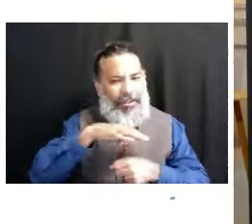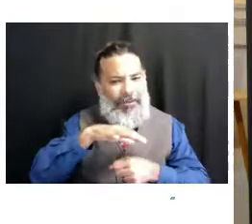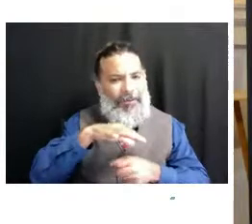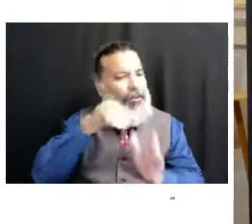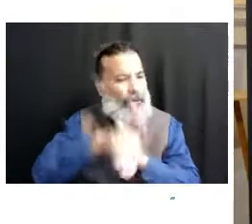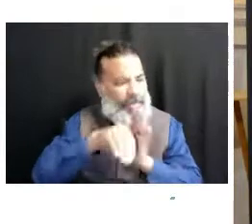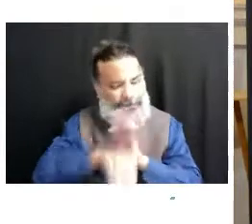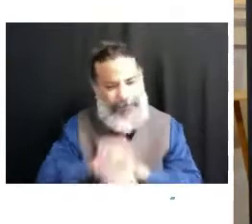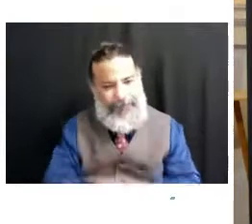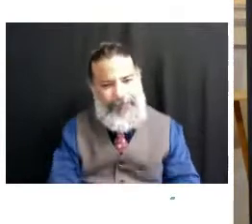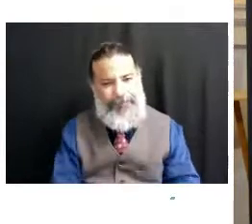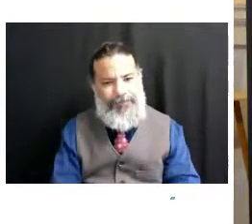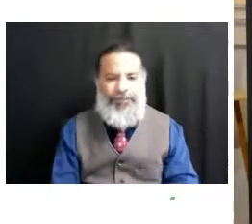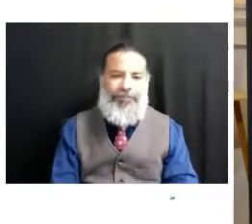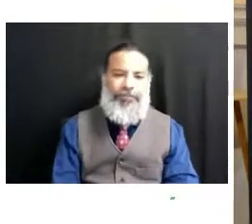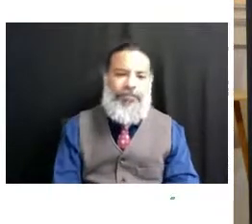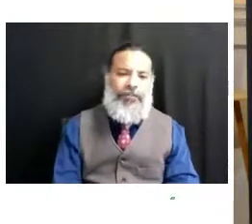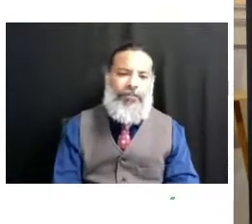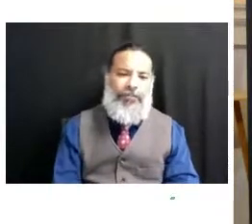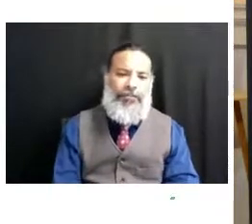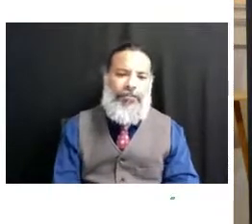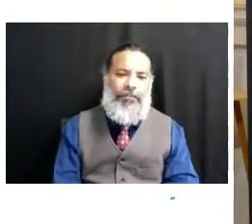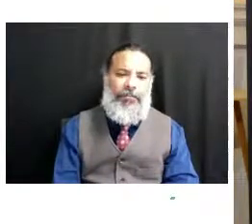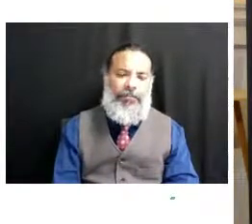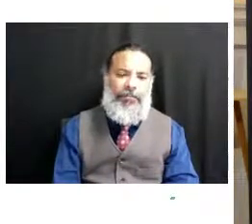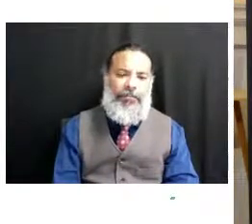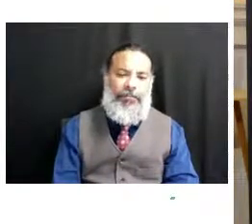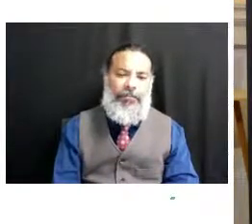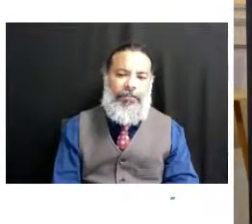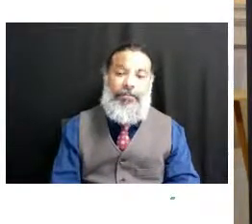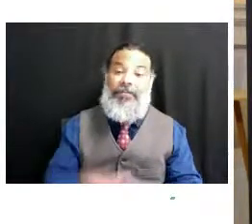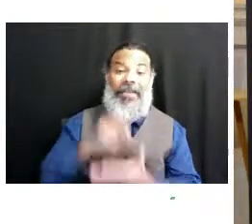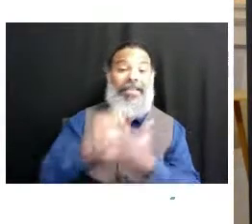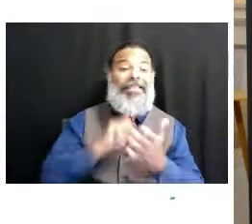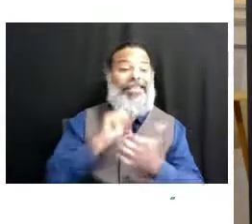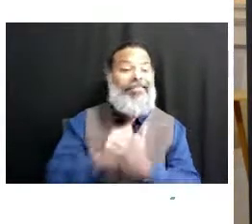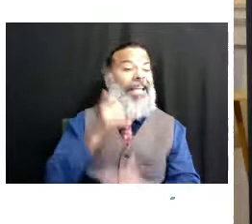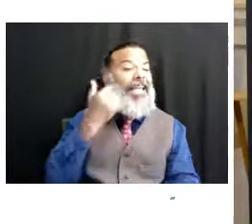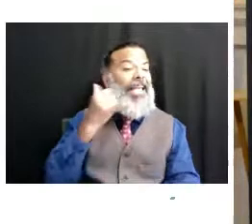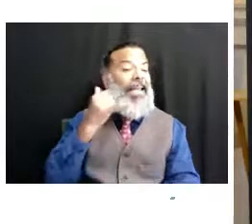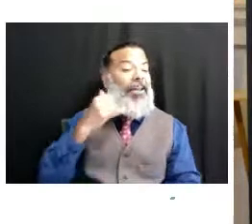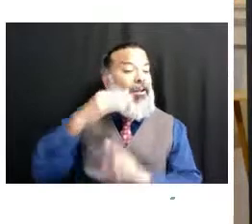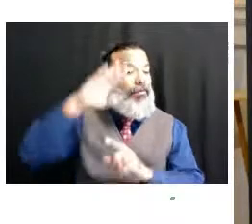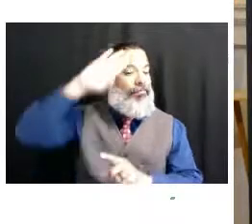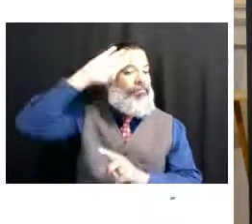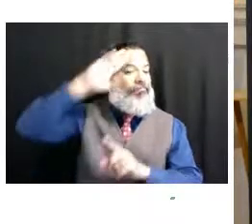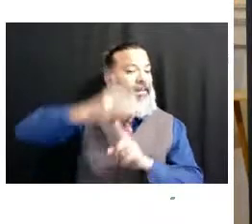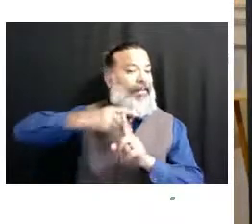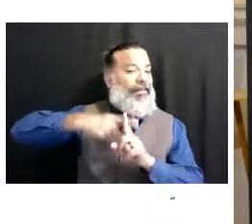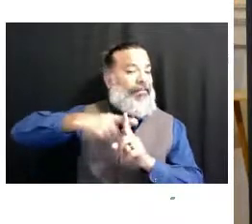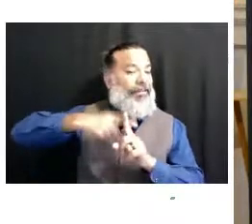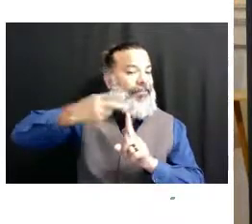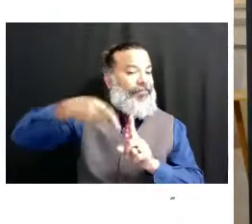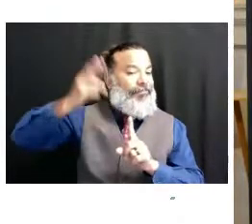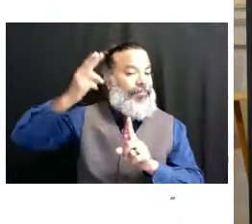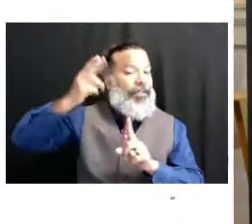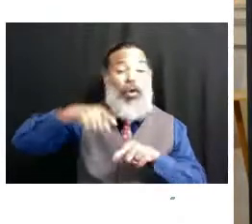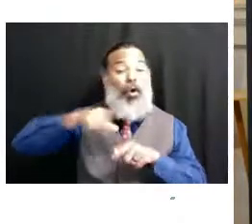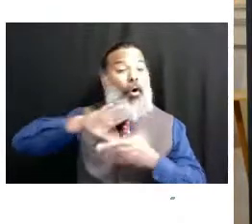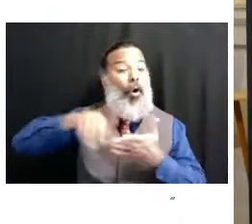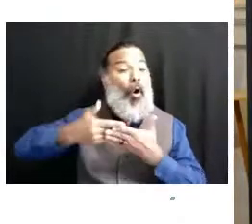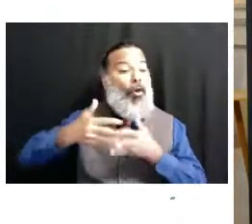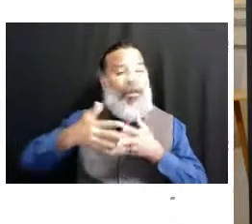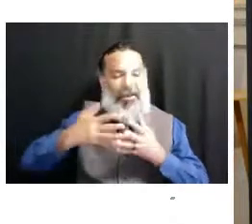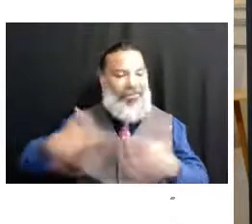New Orleans. It's the season of yellow fever. All Americans during this period were